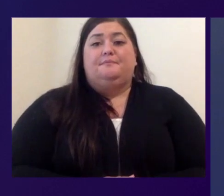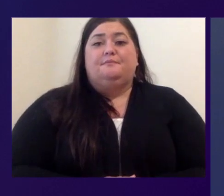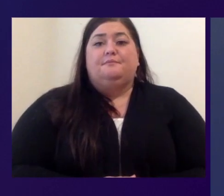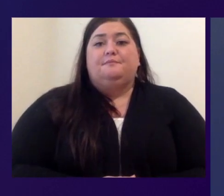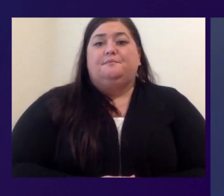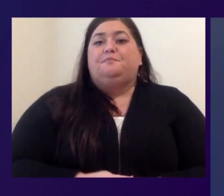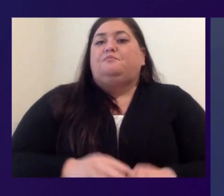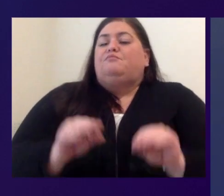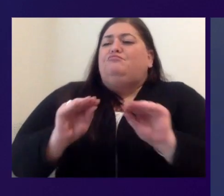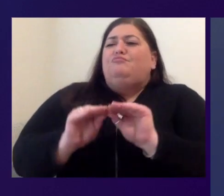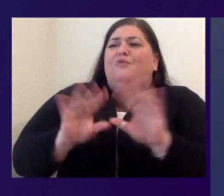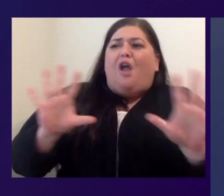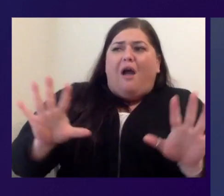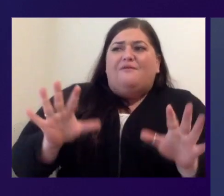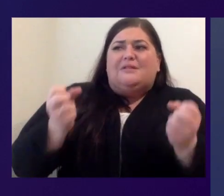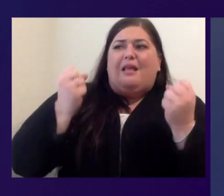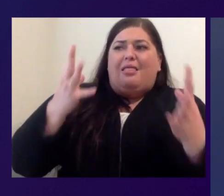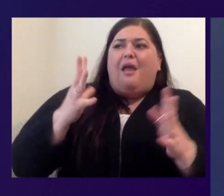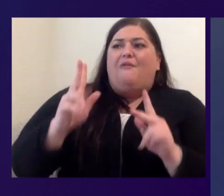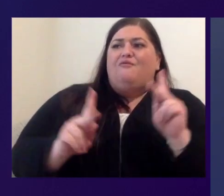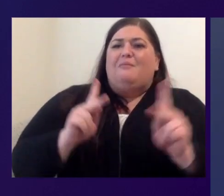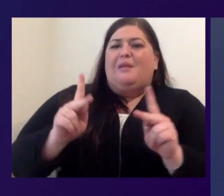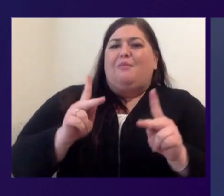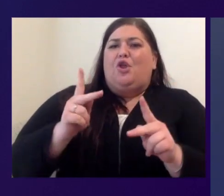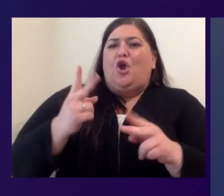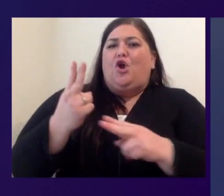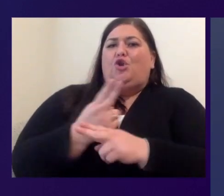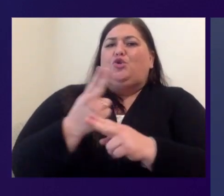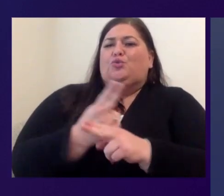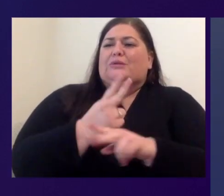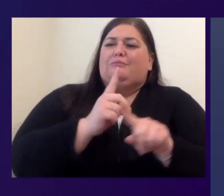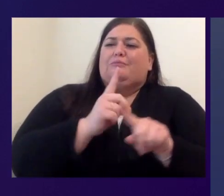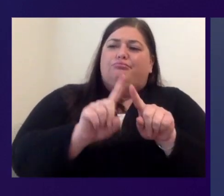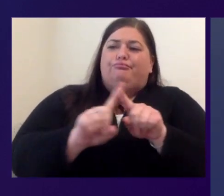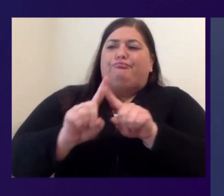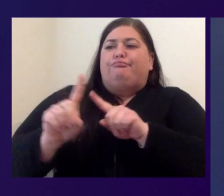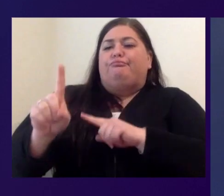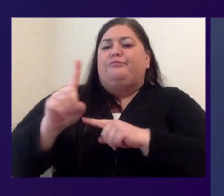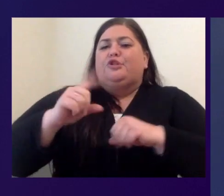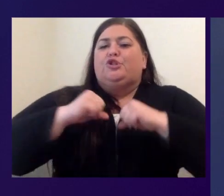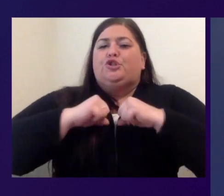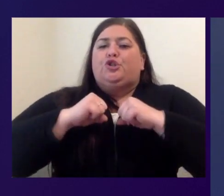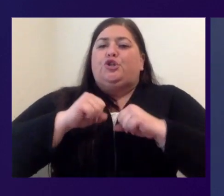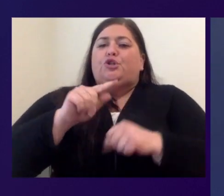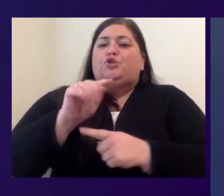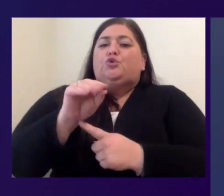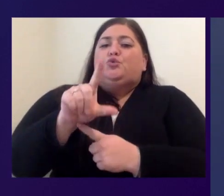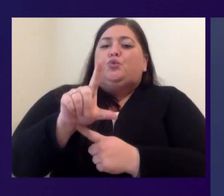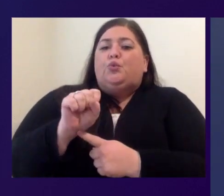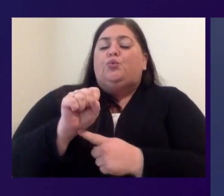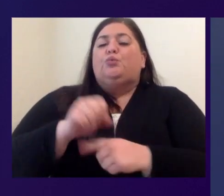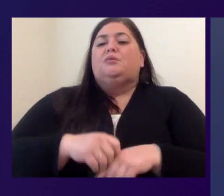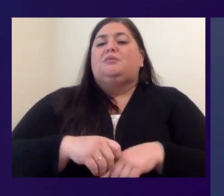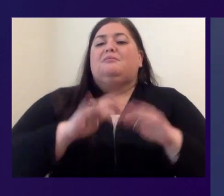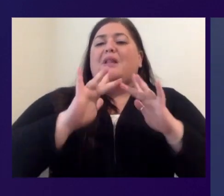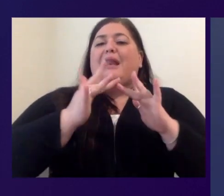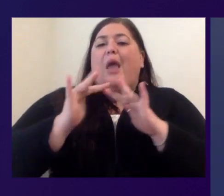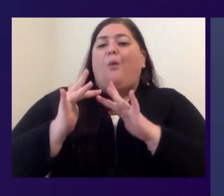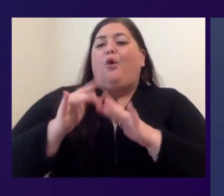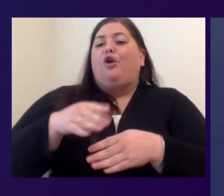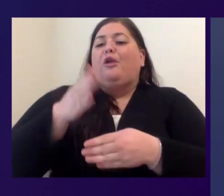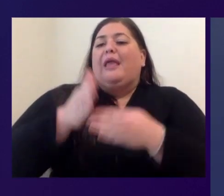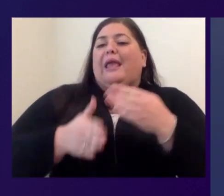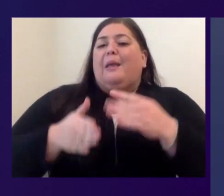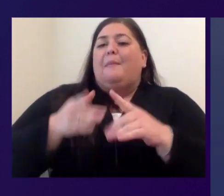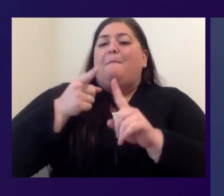obviously are utilizing a whole gamut of different security tools, both at the network, endpoint, machine level,